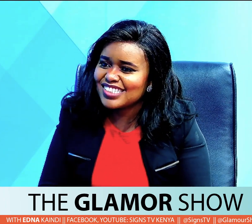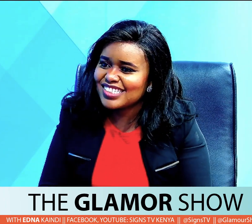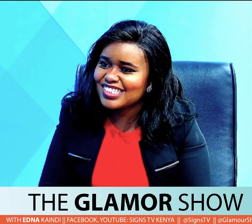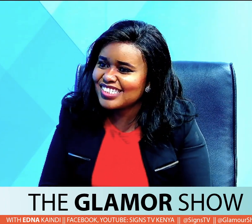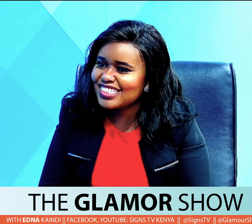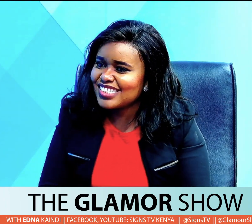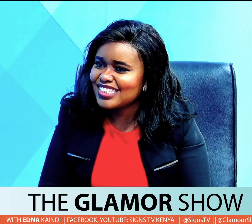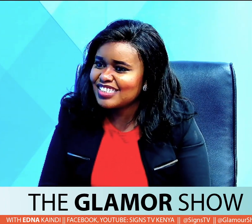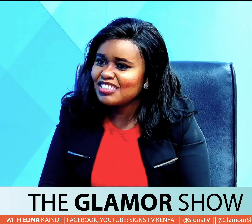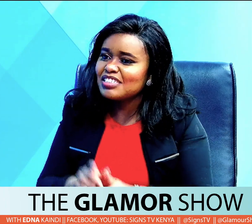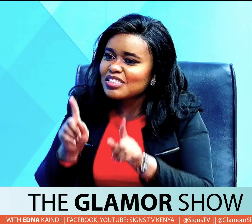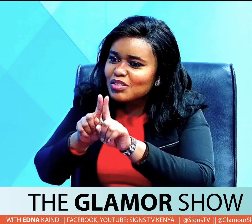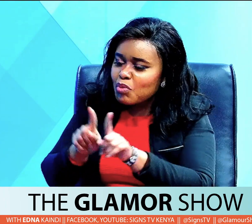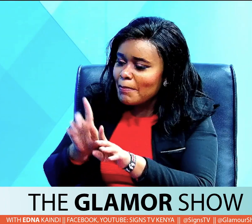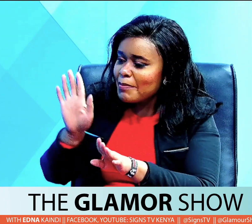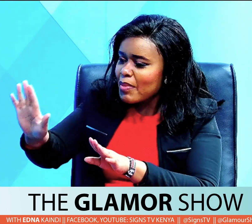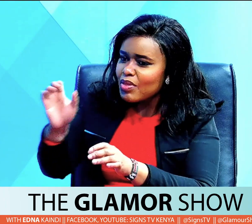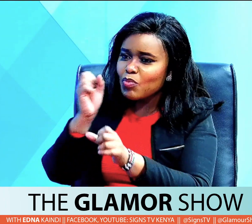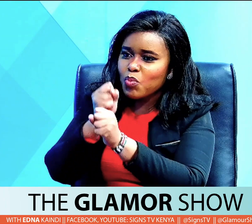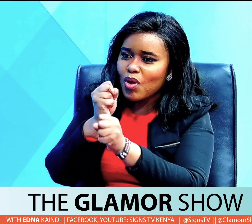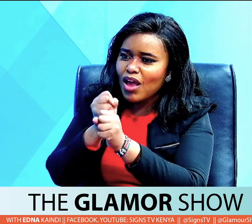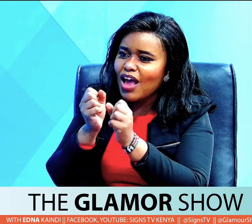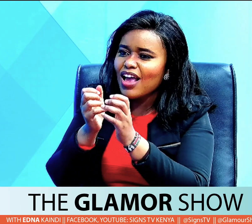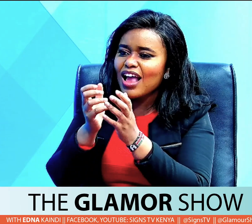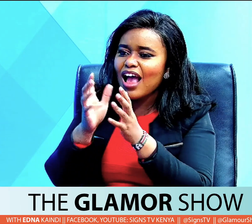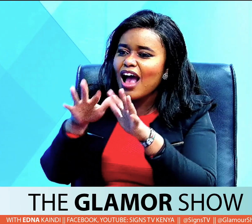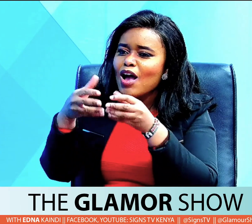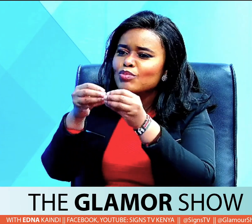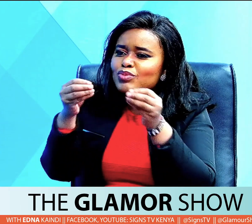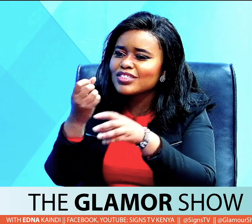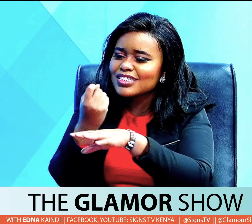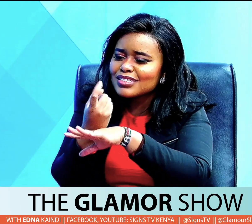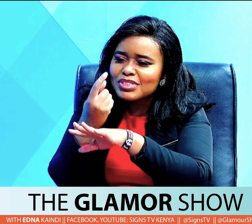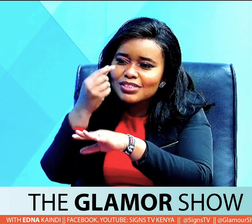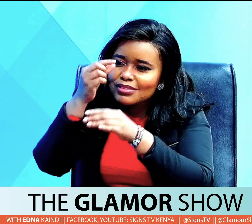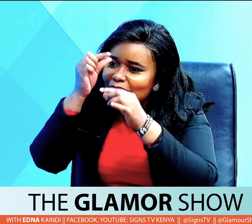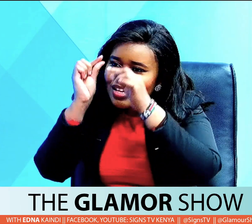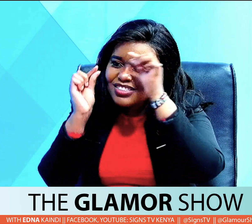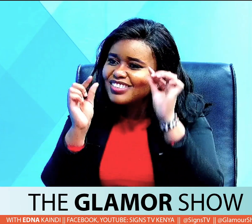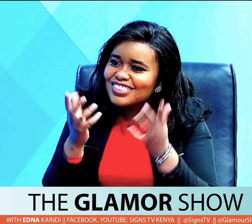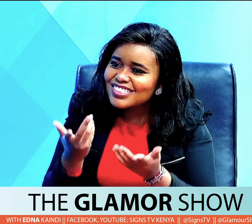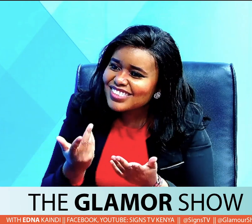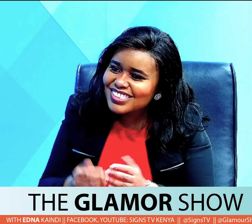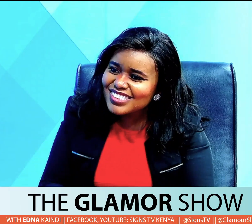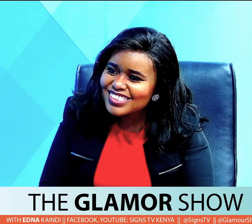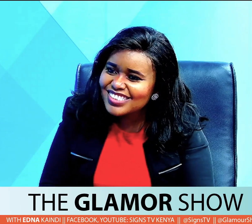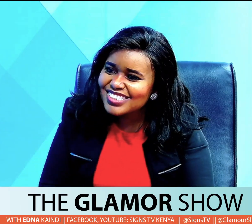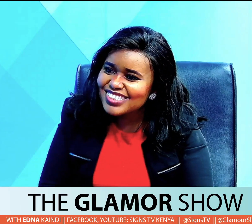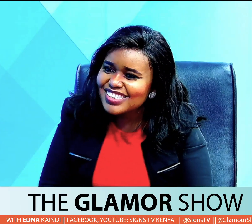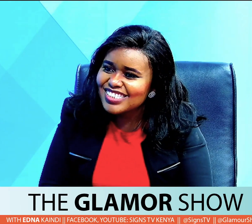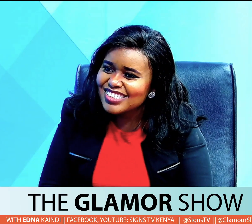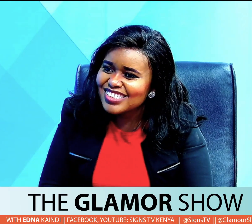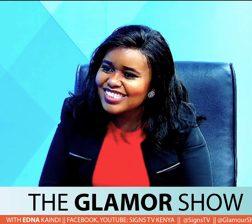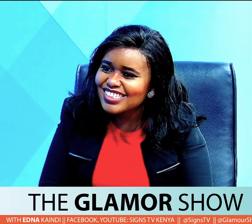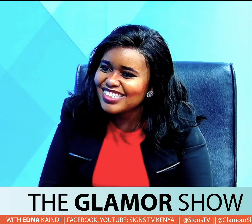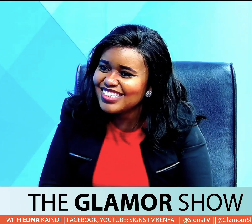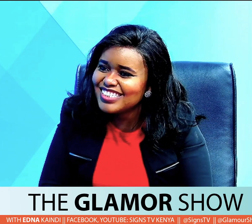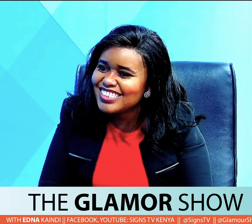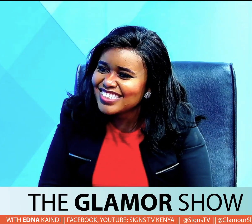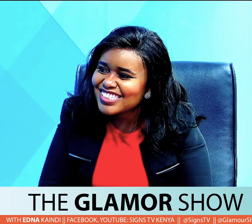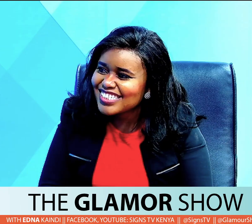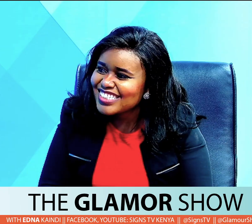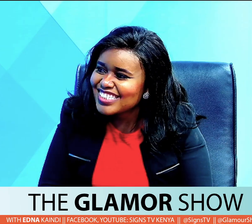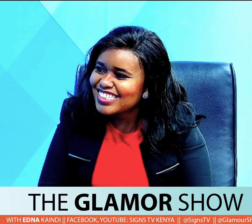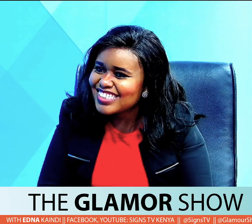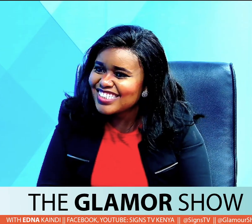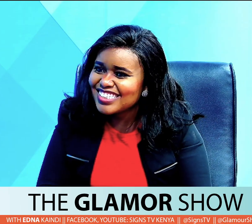lesson on this thing called doing your makeup, or a makeup tutorial. And also, like, how many minutes should you even be spending in doing some